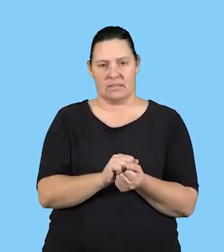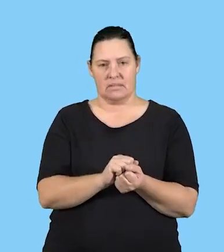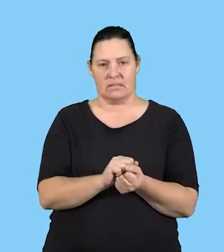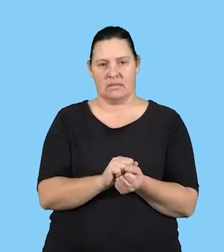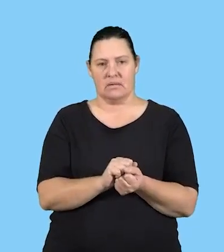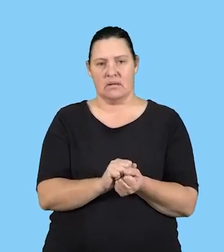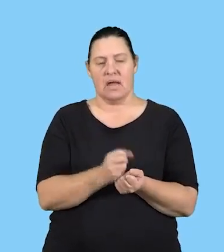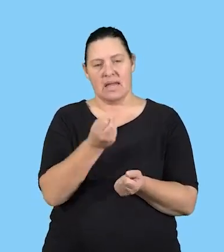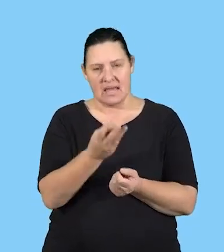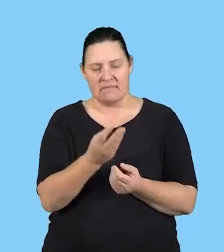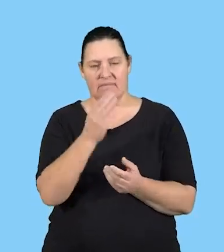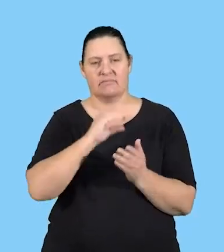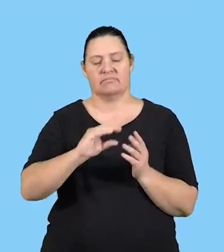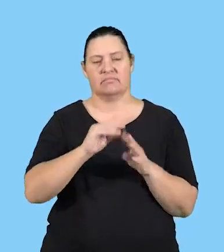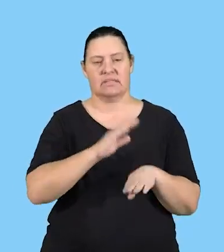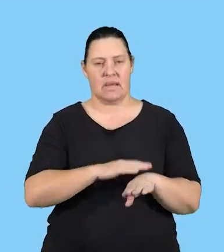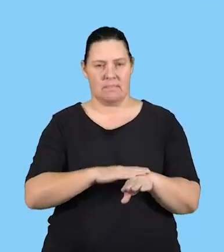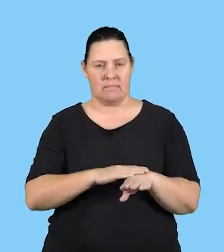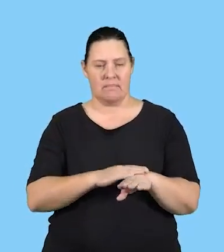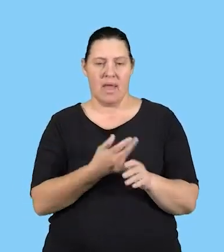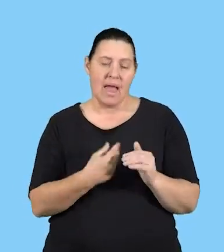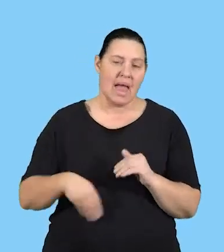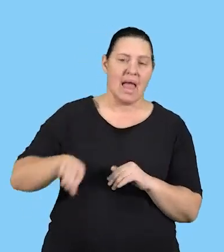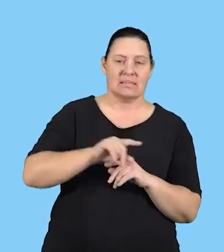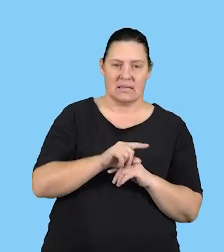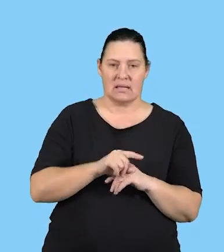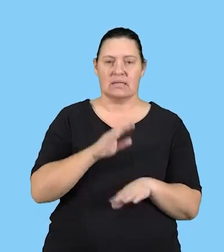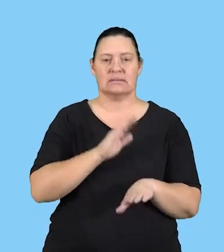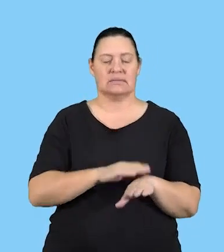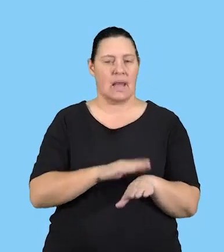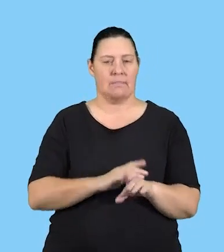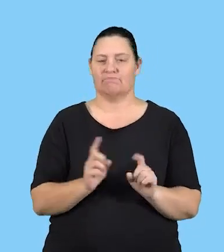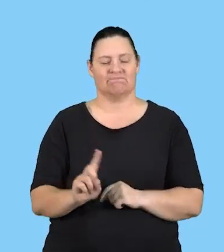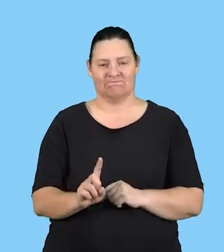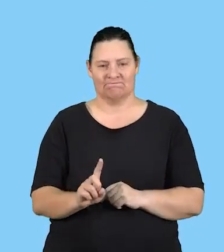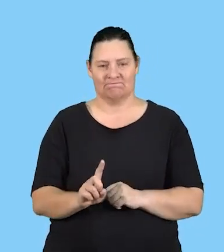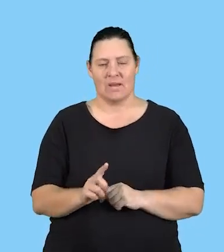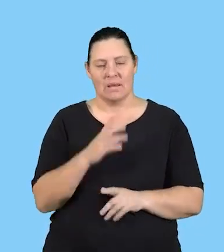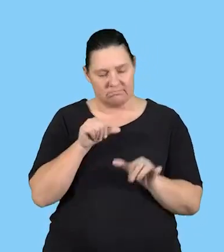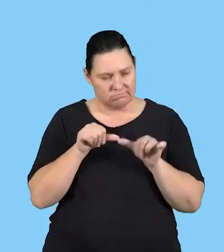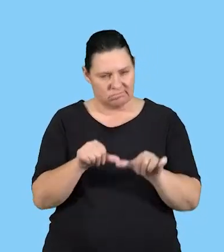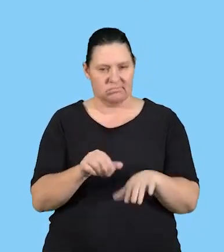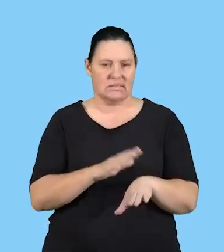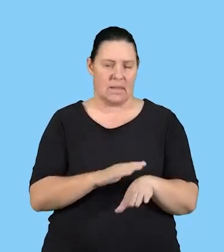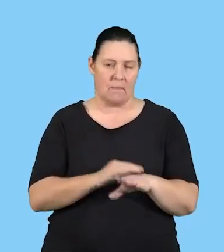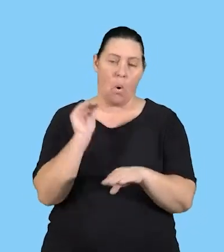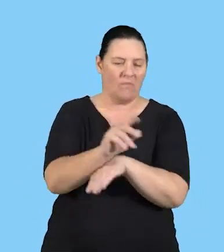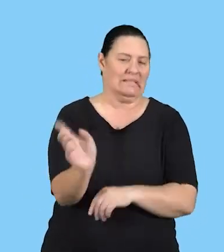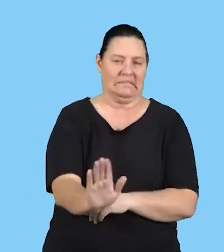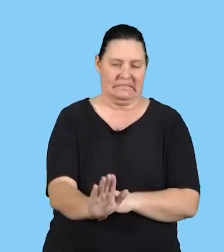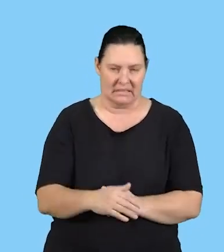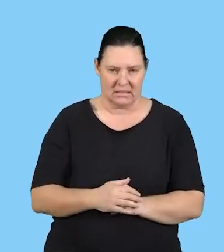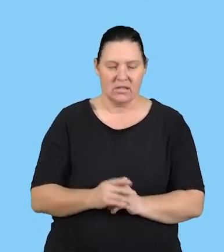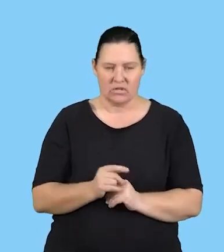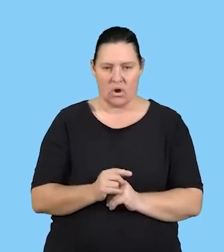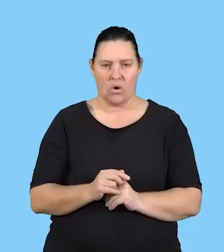the time allocation. Please do not exceed the amount of time that has been allocated. So you are going to assess